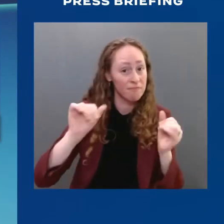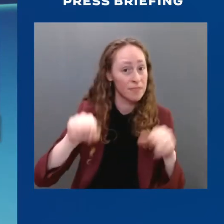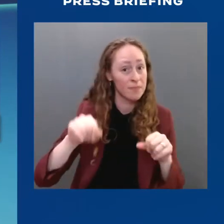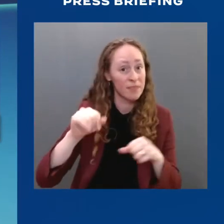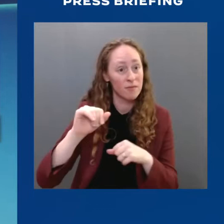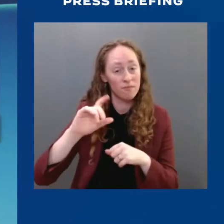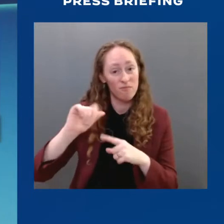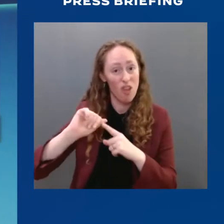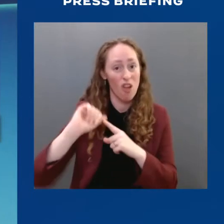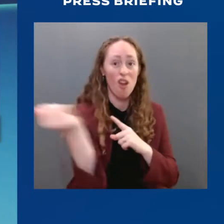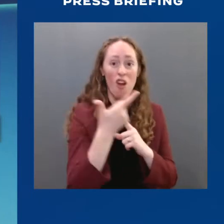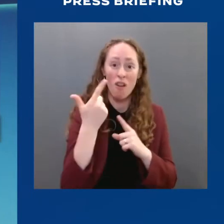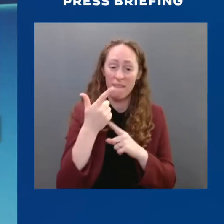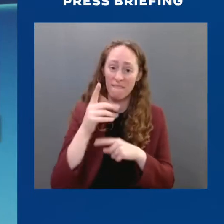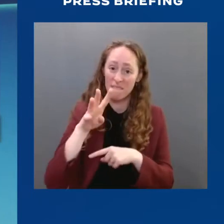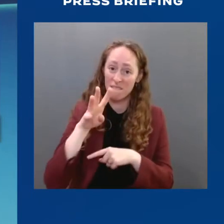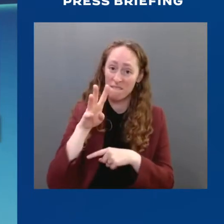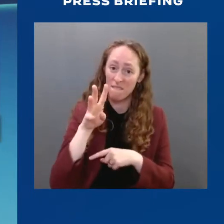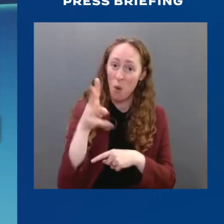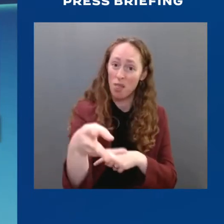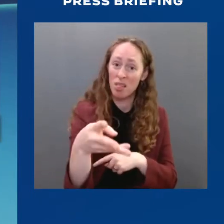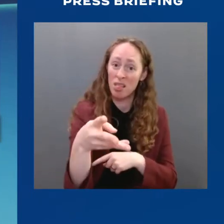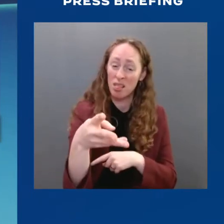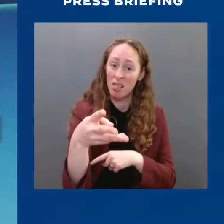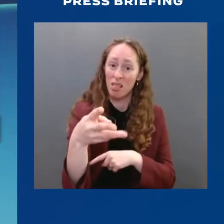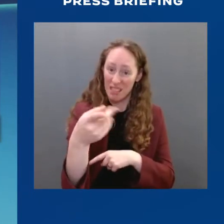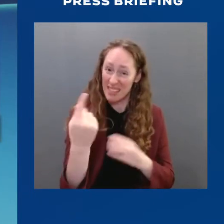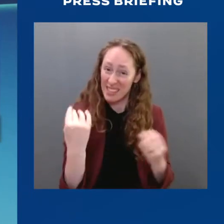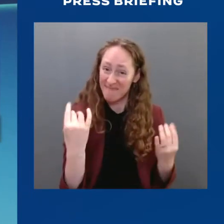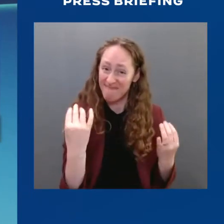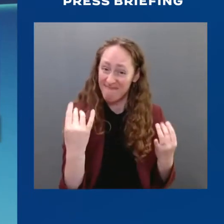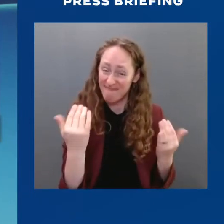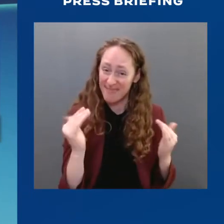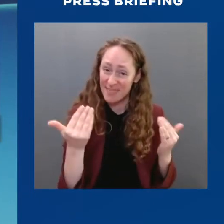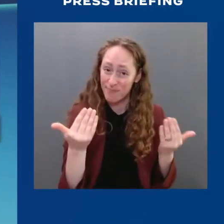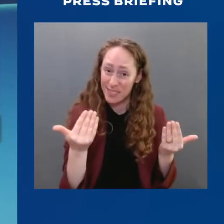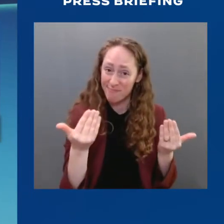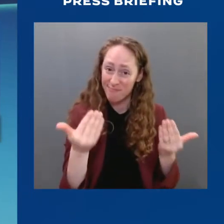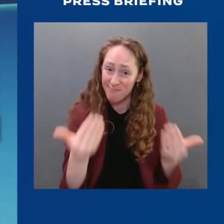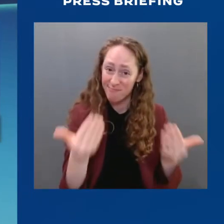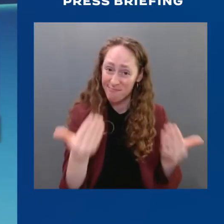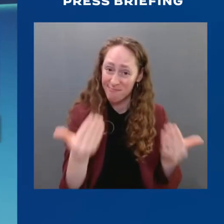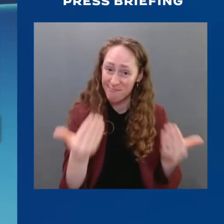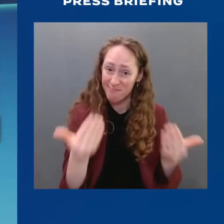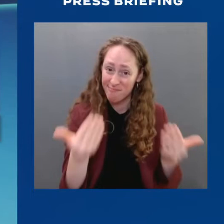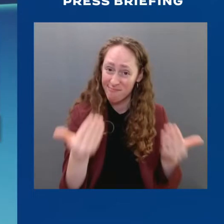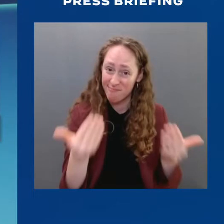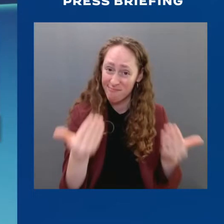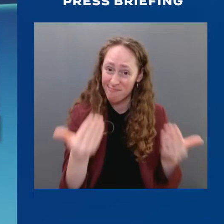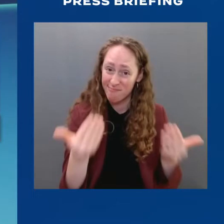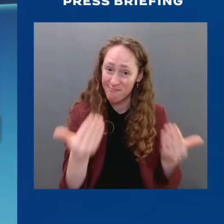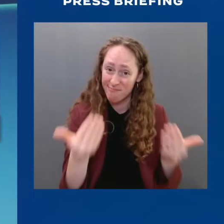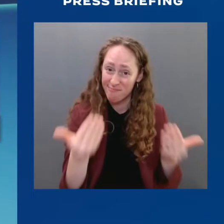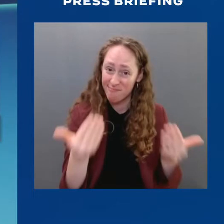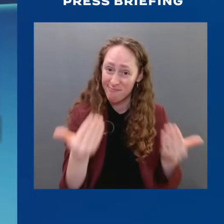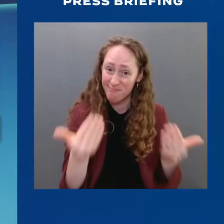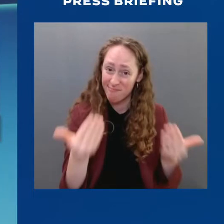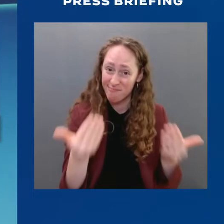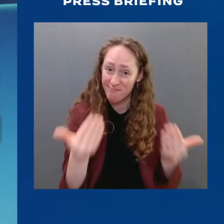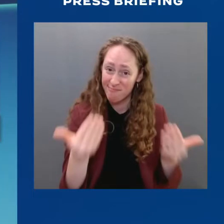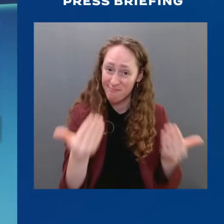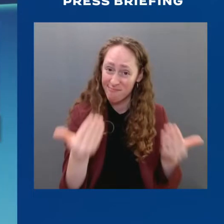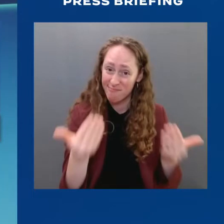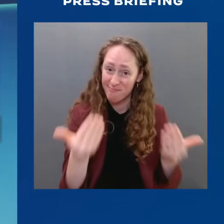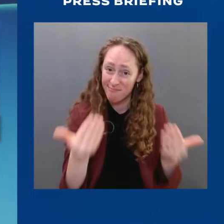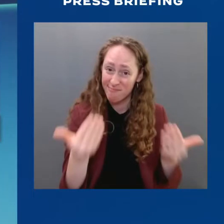then on the multivalent vaccine development, have orders been placed with that money that you identified last